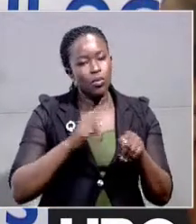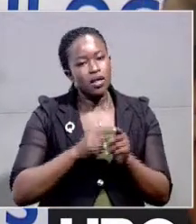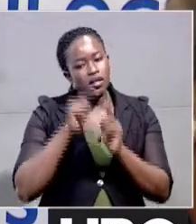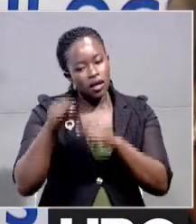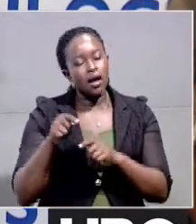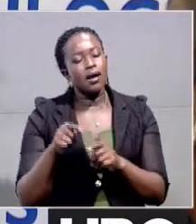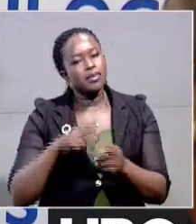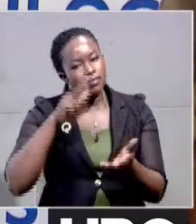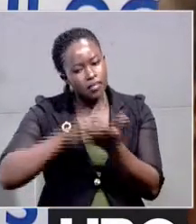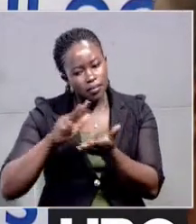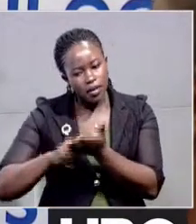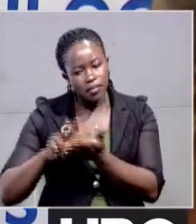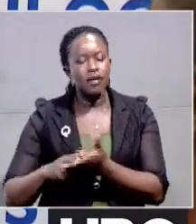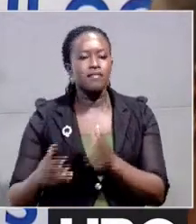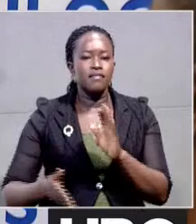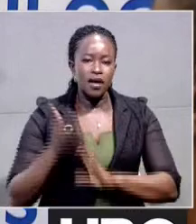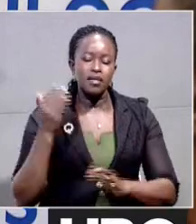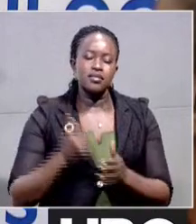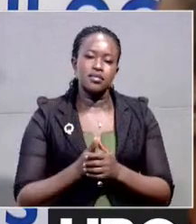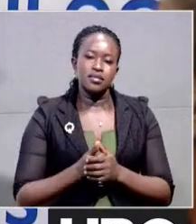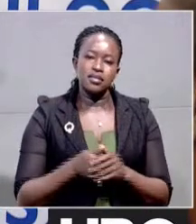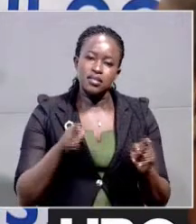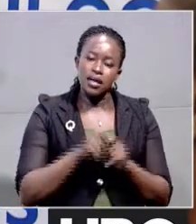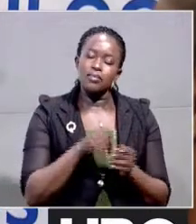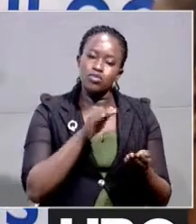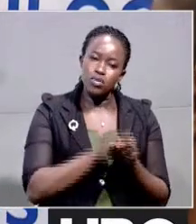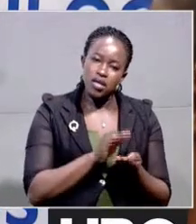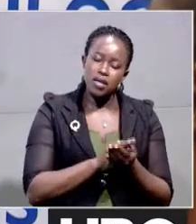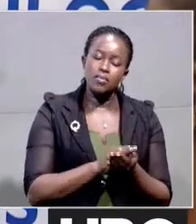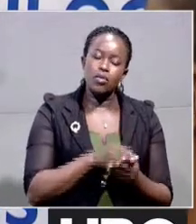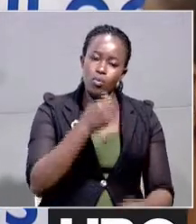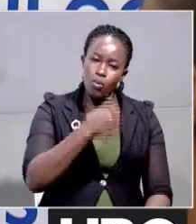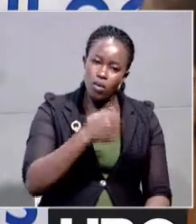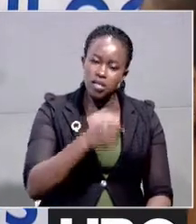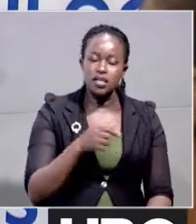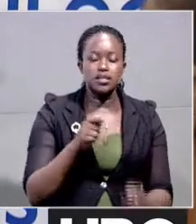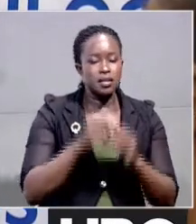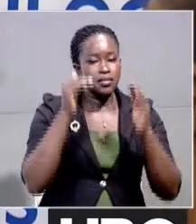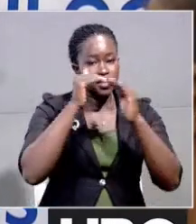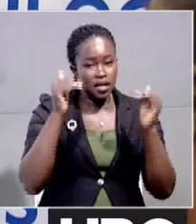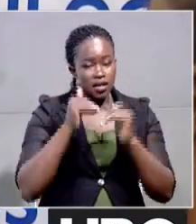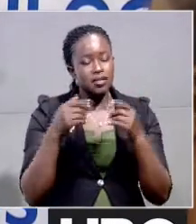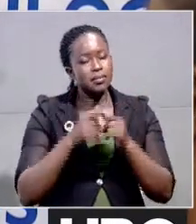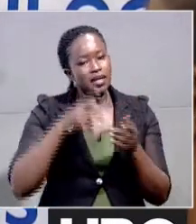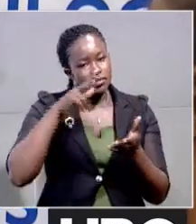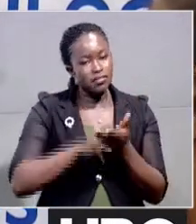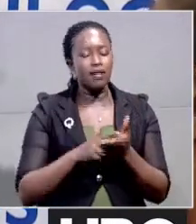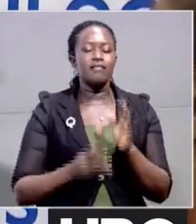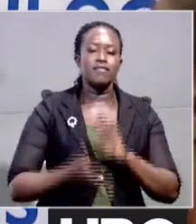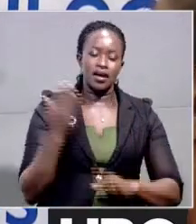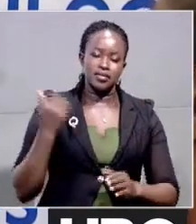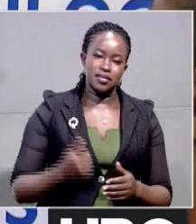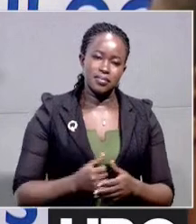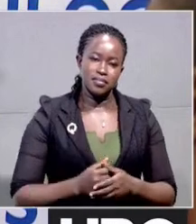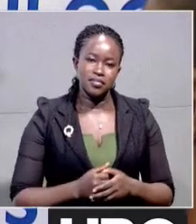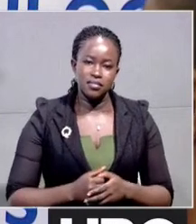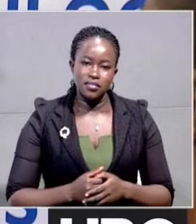cleared, as keep the quality, the standards, but clear them with speed. We are